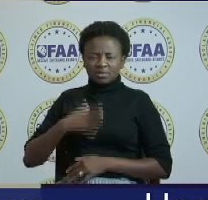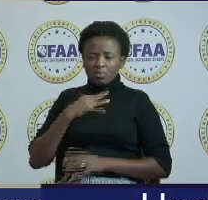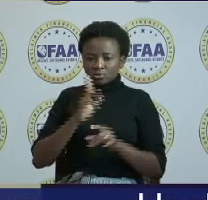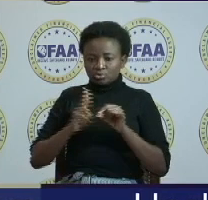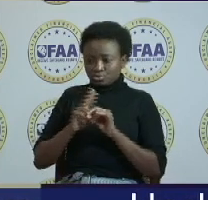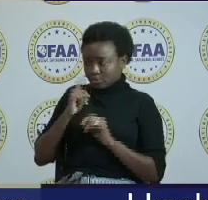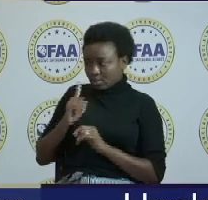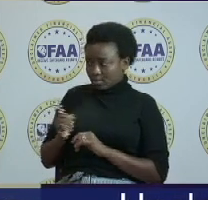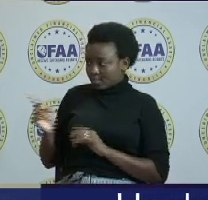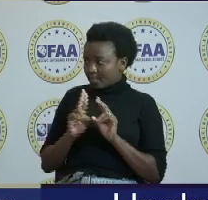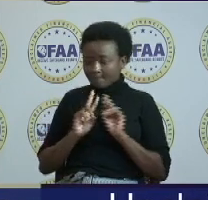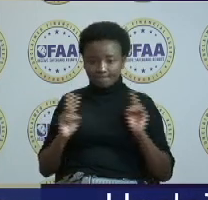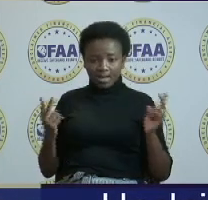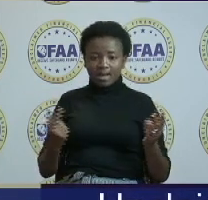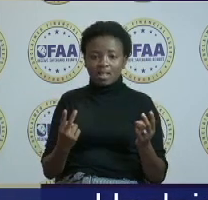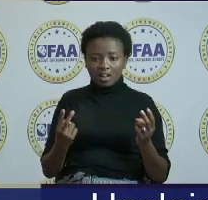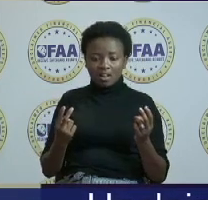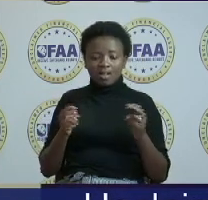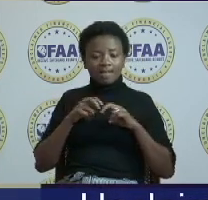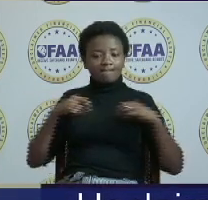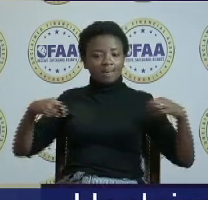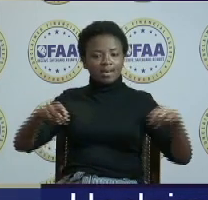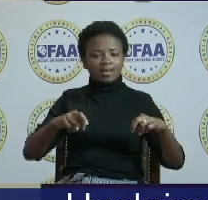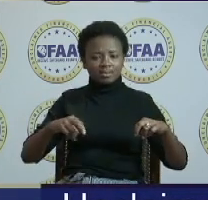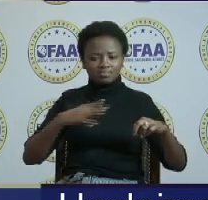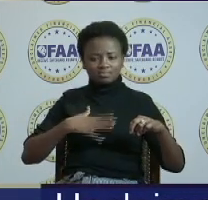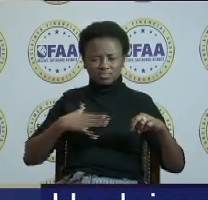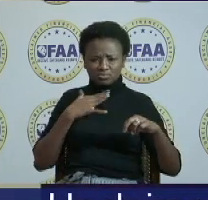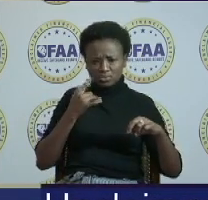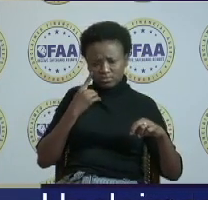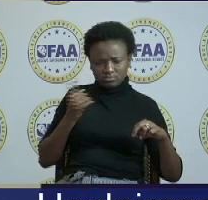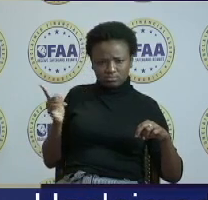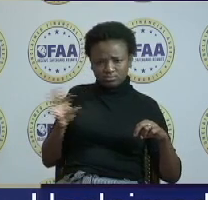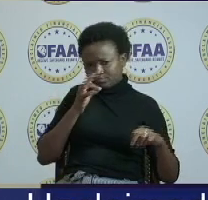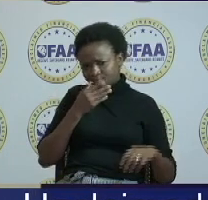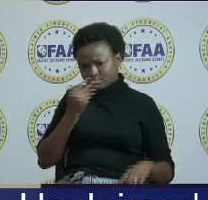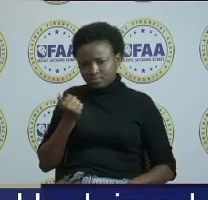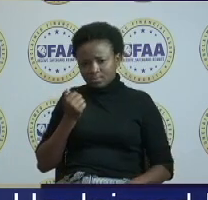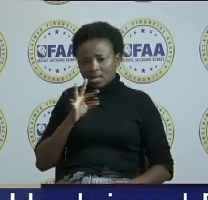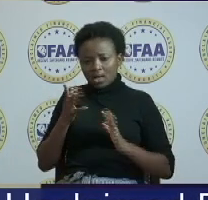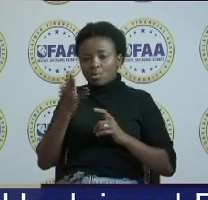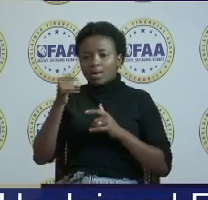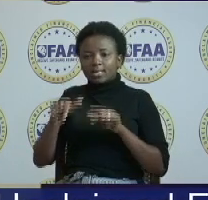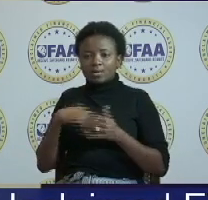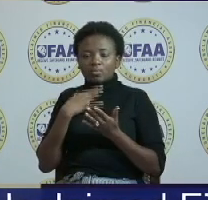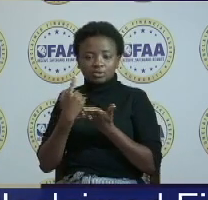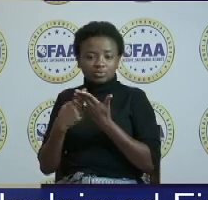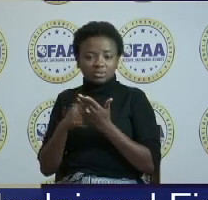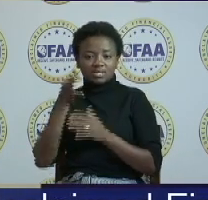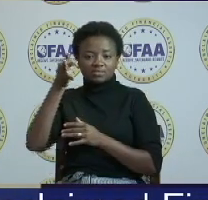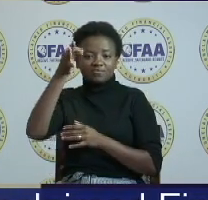or just to make this panel, to be the best that you've ever been involved in as we discuss the future of this very